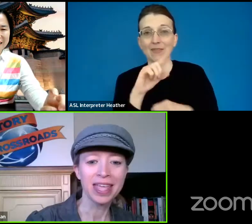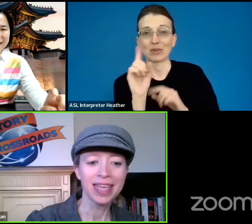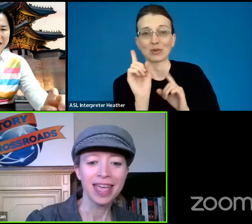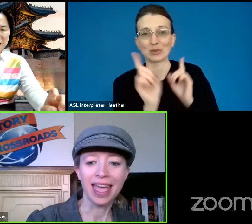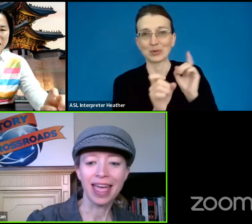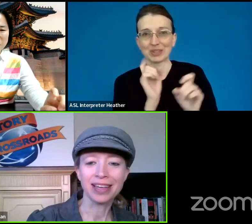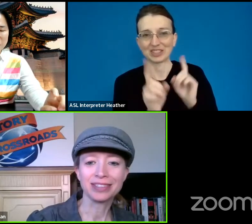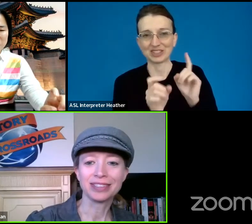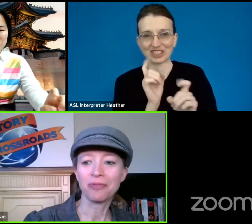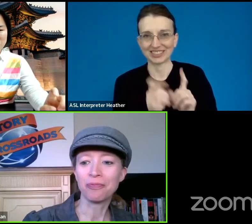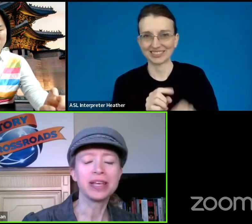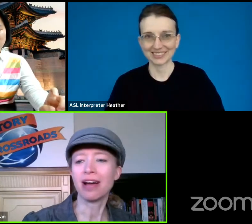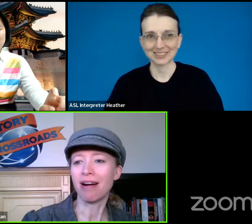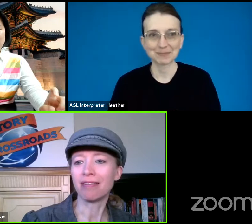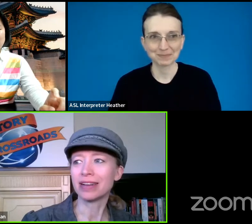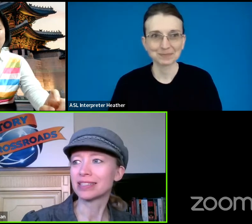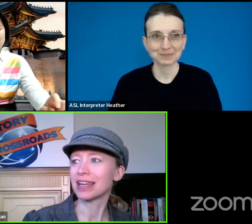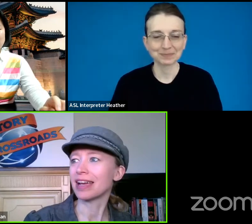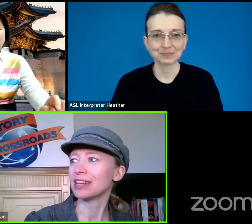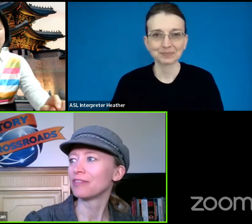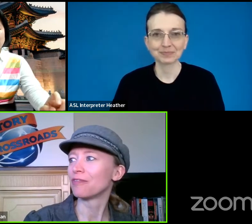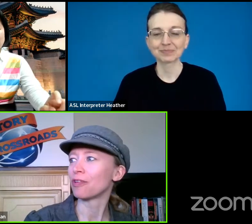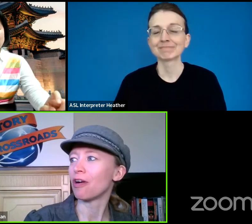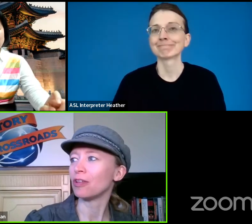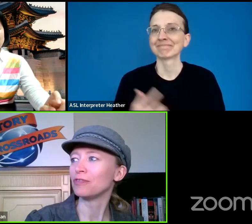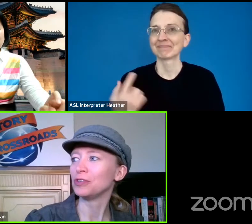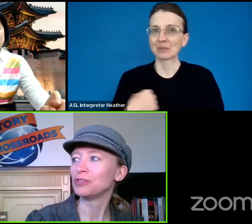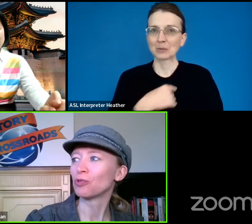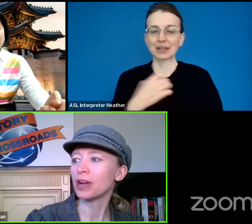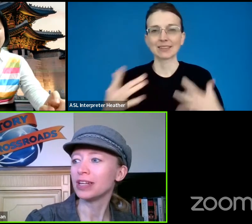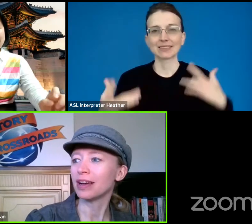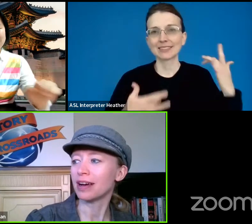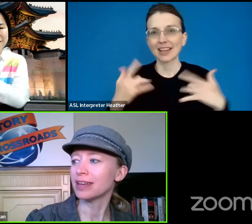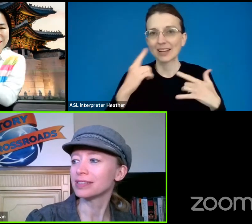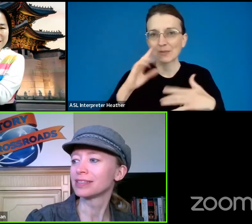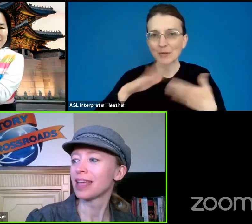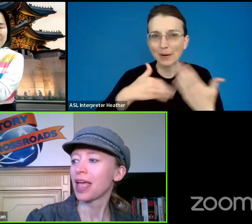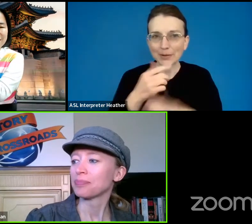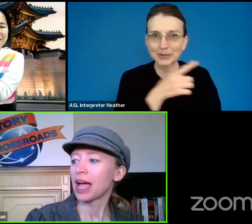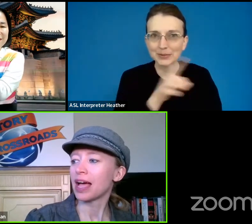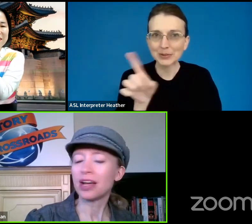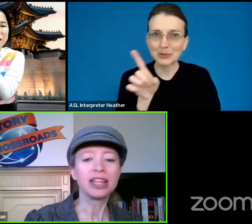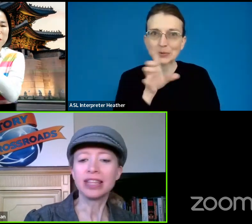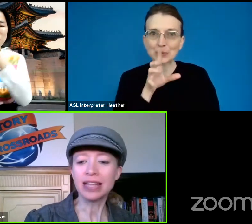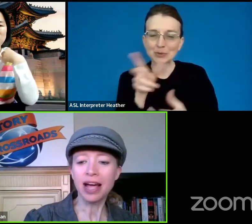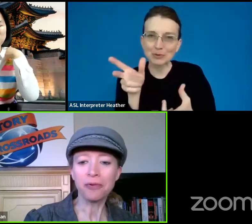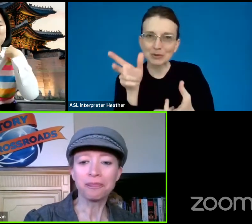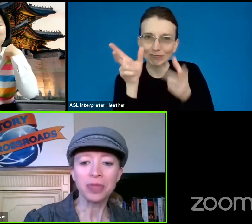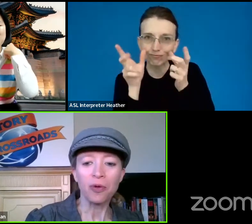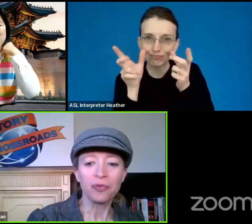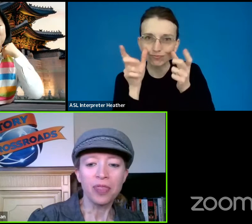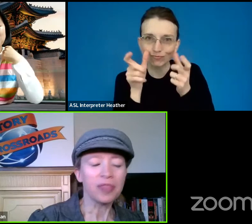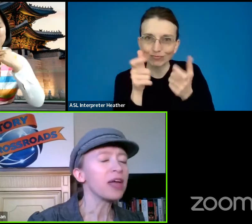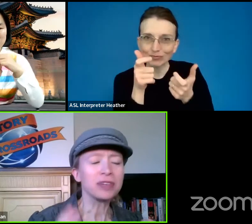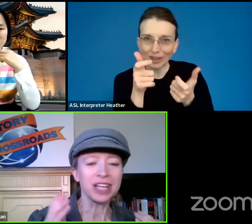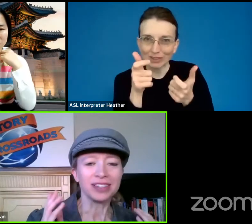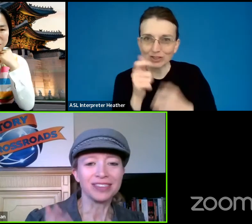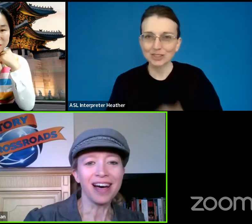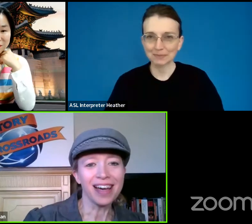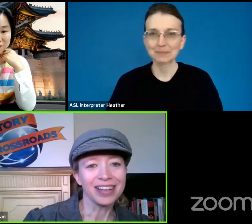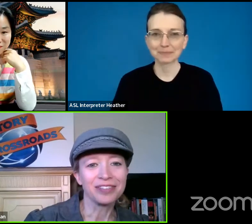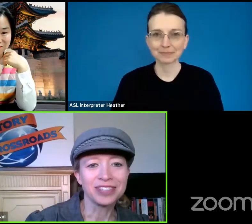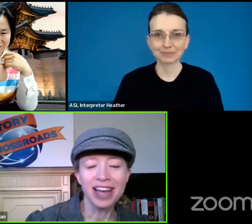too. And we are excited for all of you joining us. Now, there